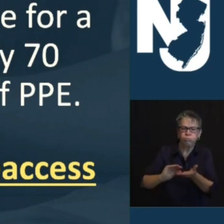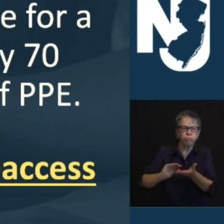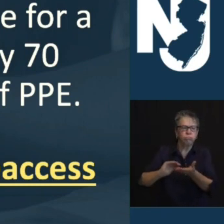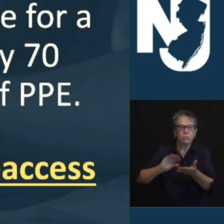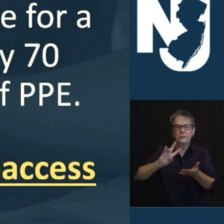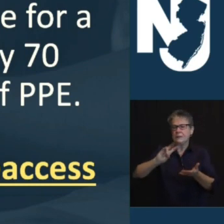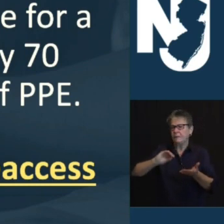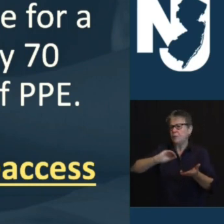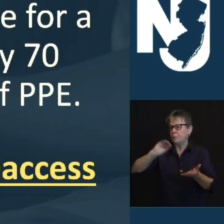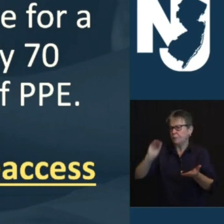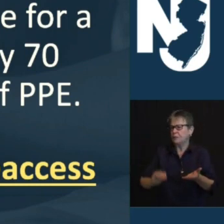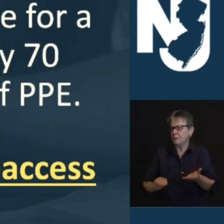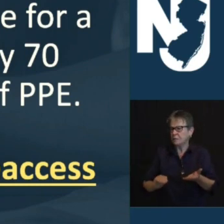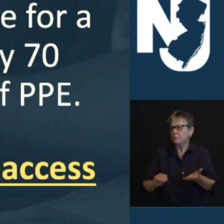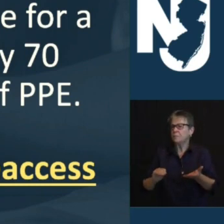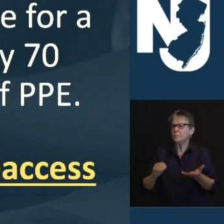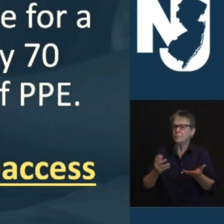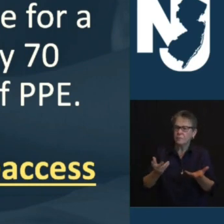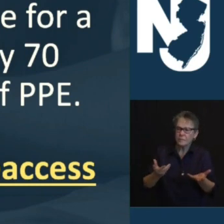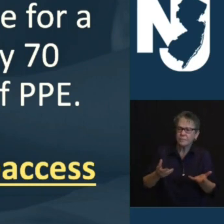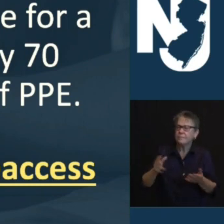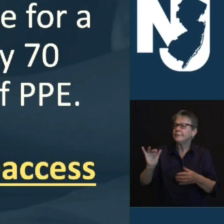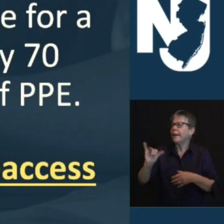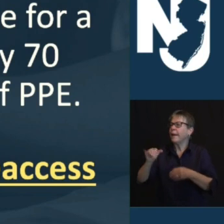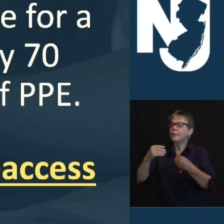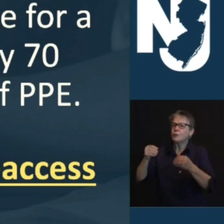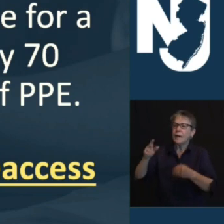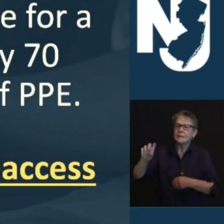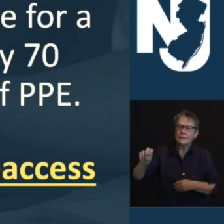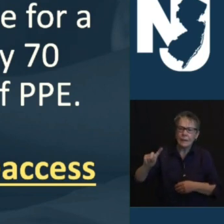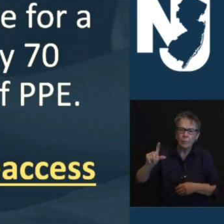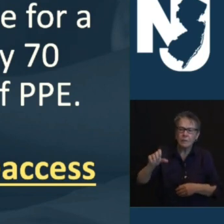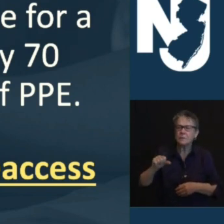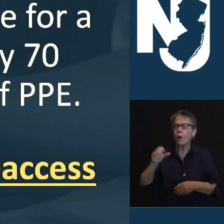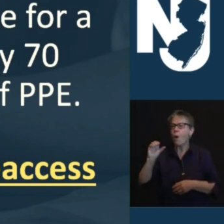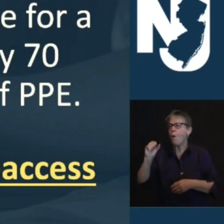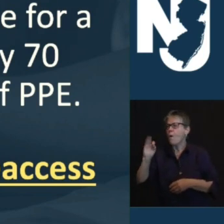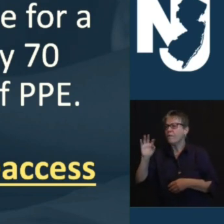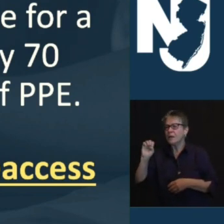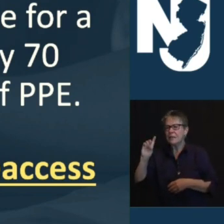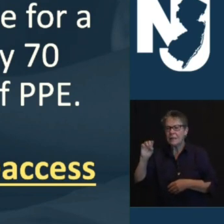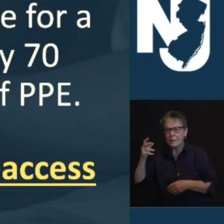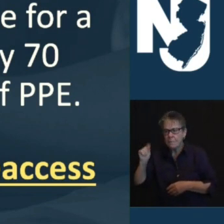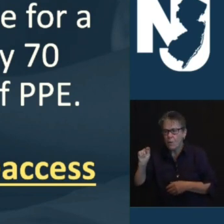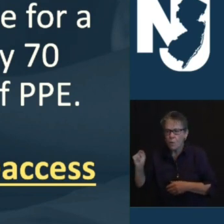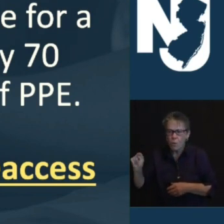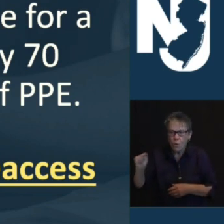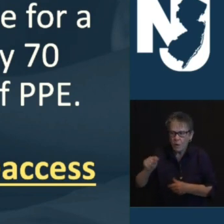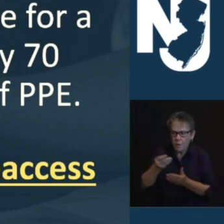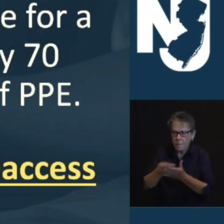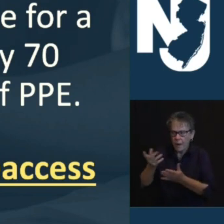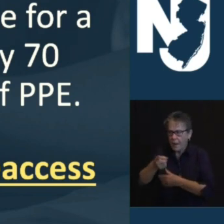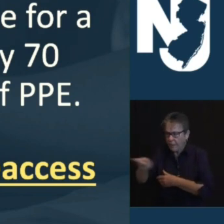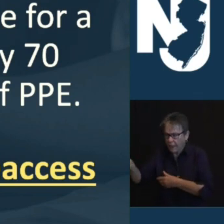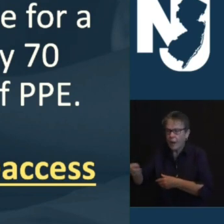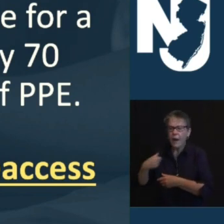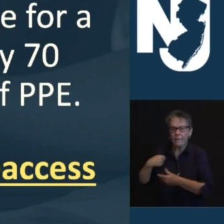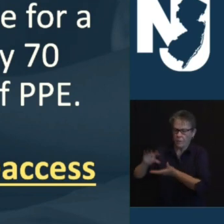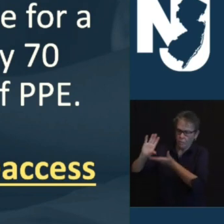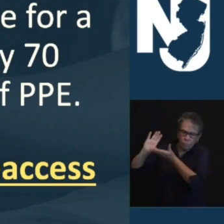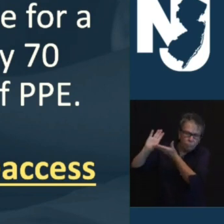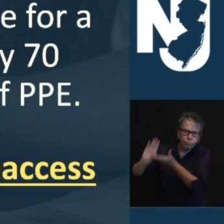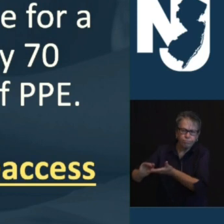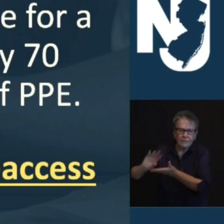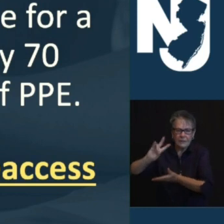Staples. Right now, all New Jersey-based businesses, regardless of size, can receive a 10% discount on